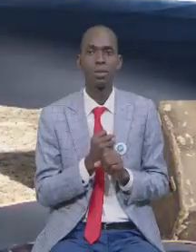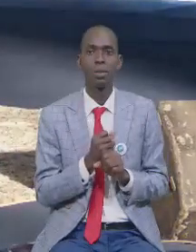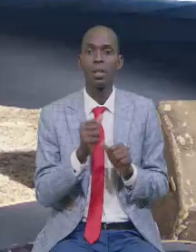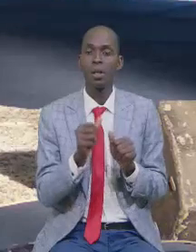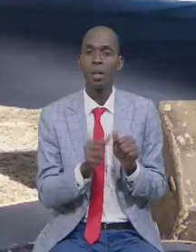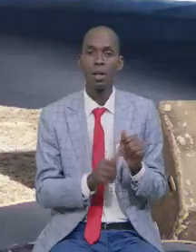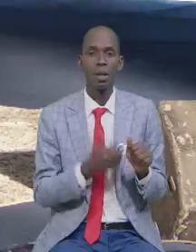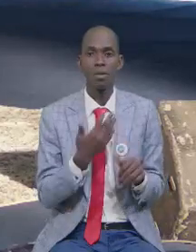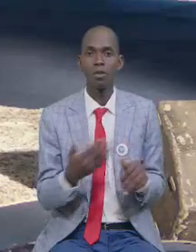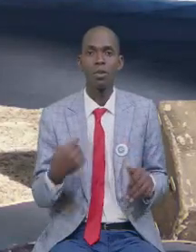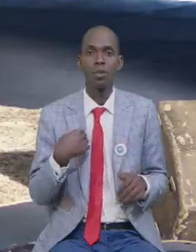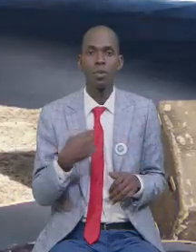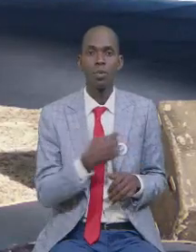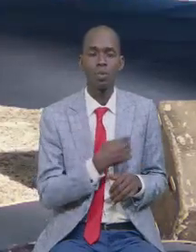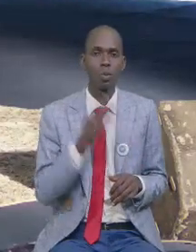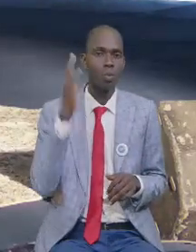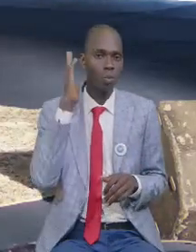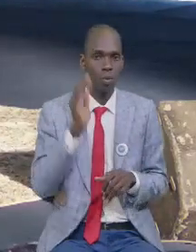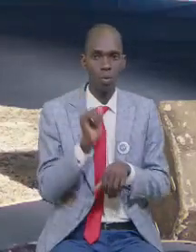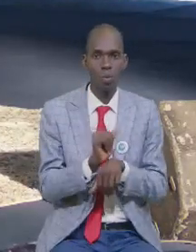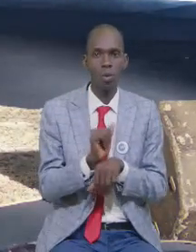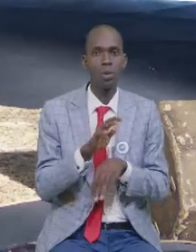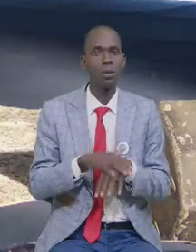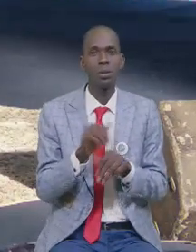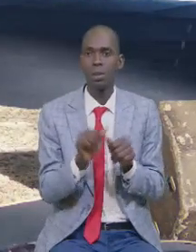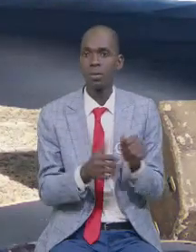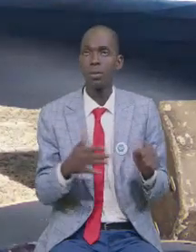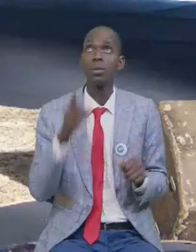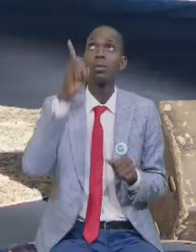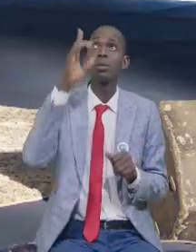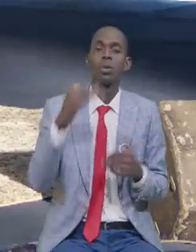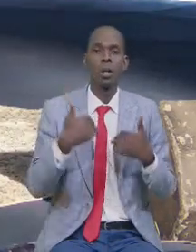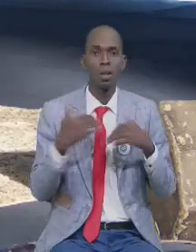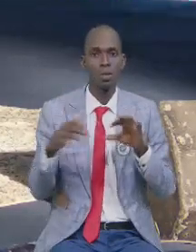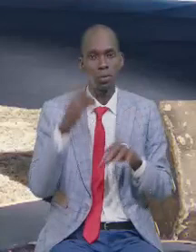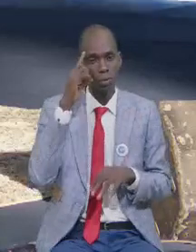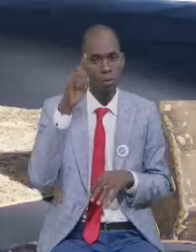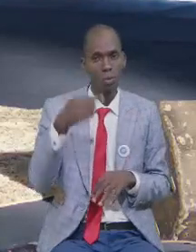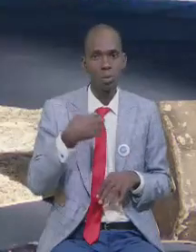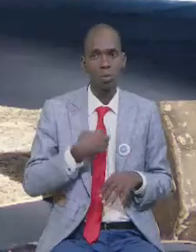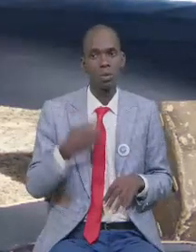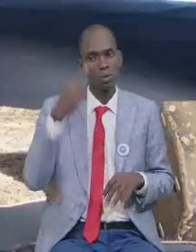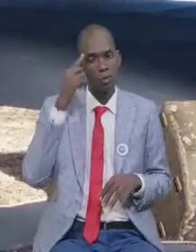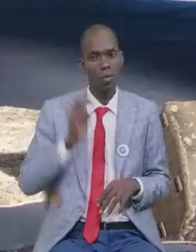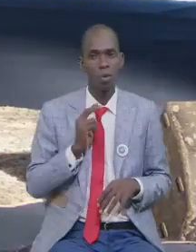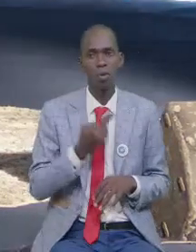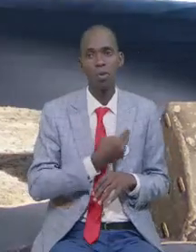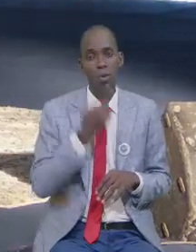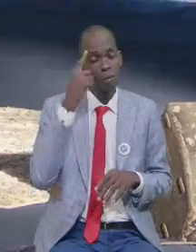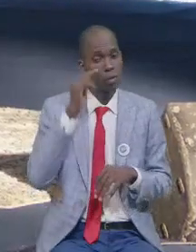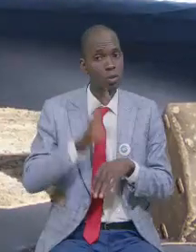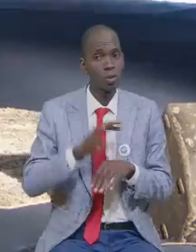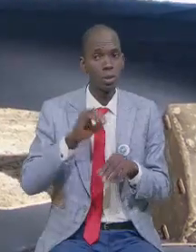everything we're going to work on, everything God has done for you, for me, for us, for the church in Ghana, for